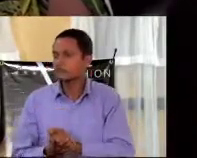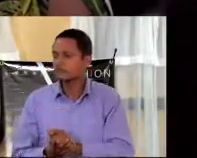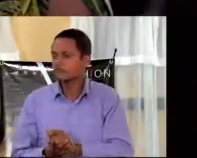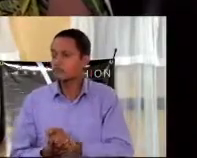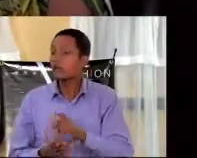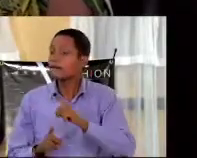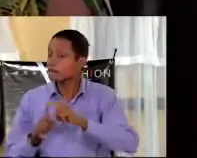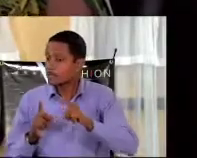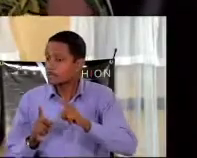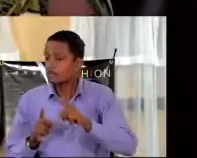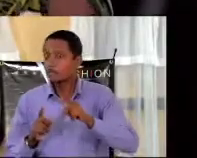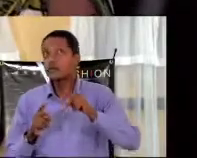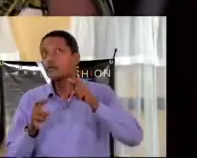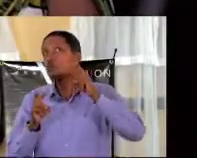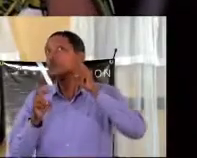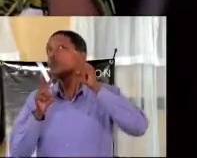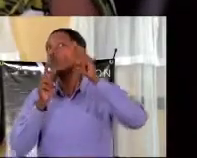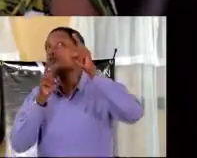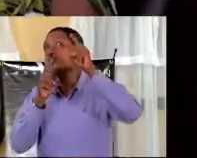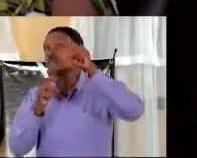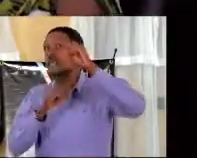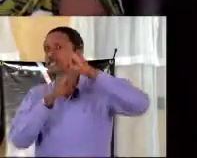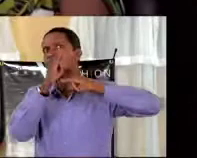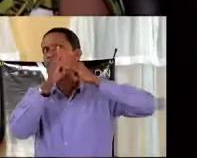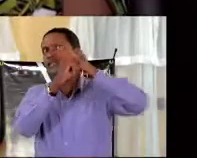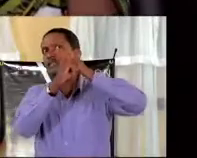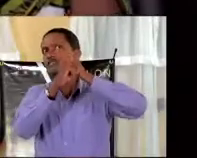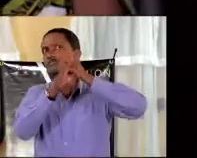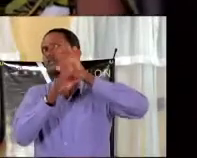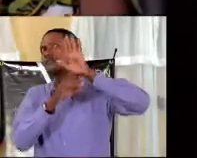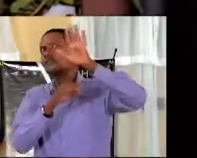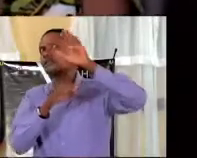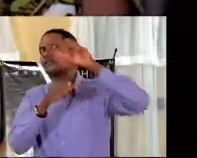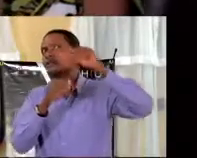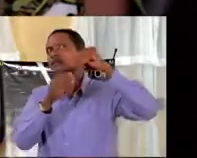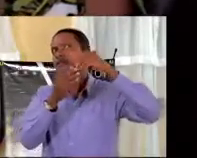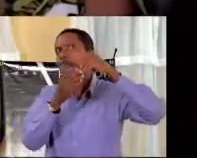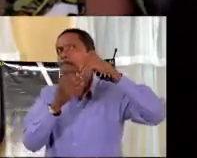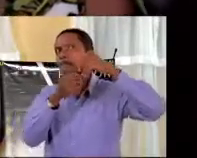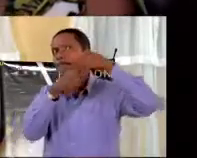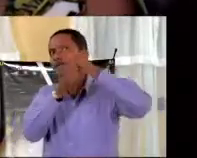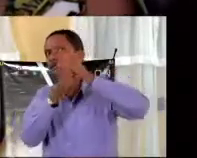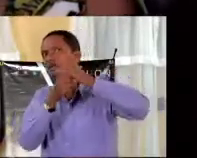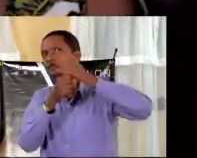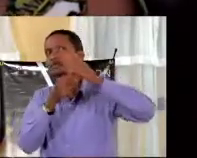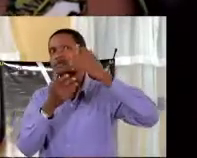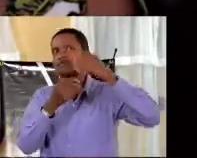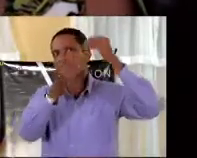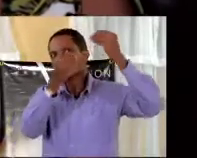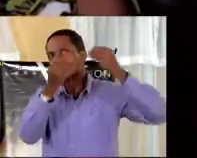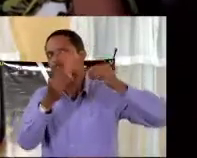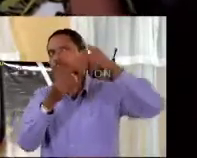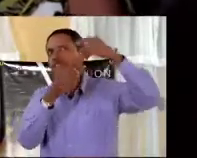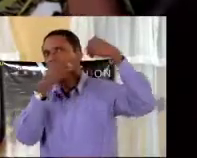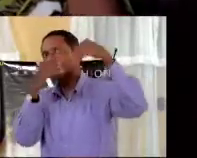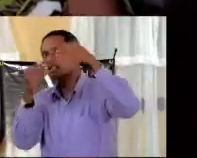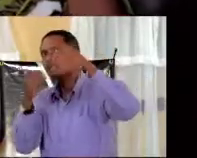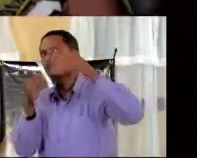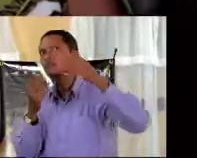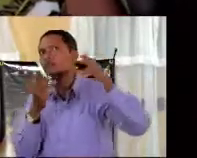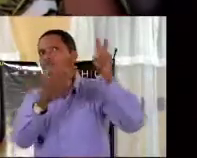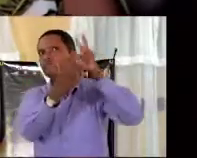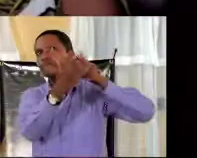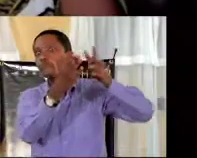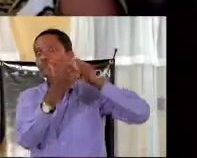in looking to the international market. And the value is, as well as the local market, the value is a